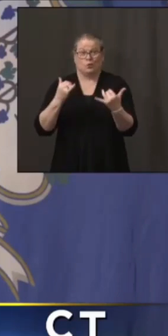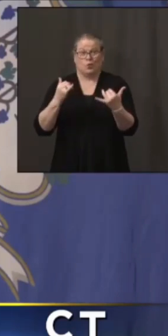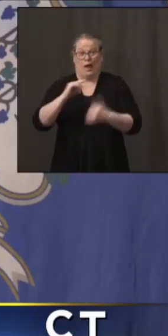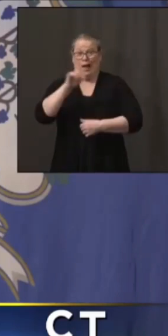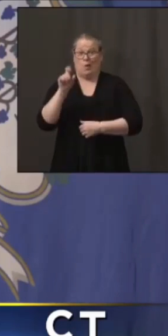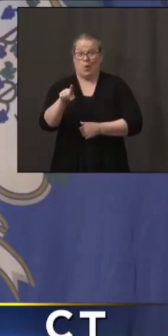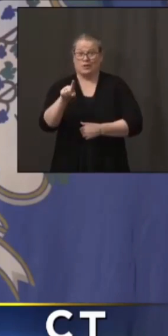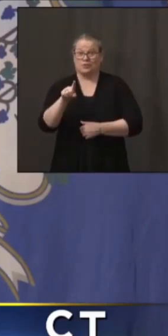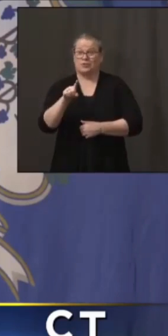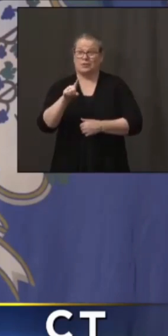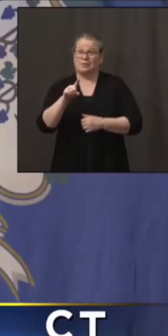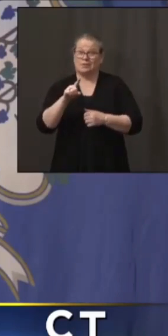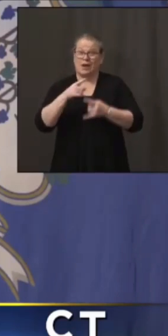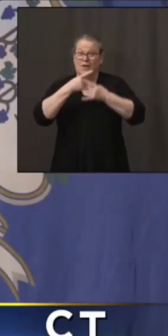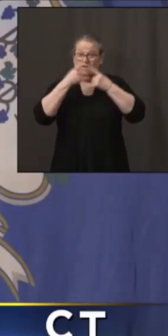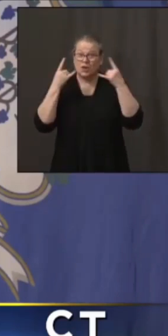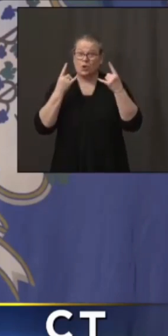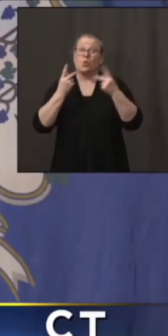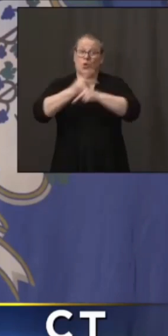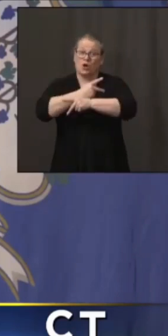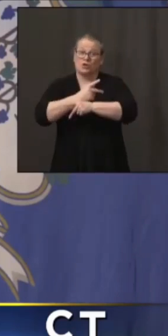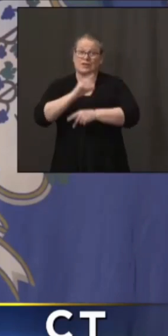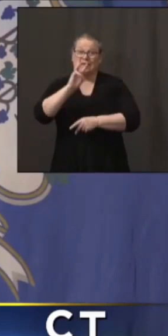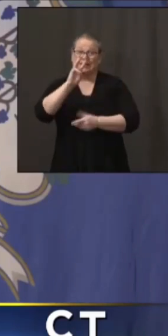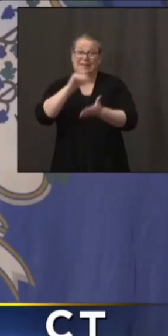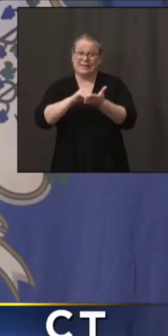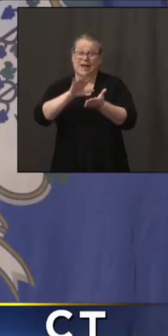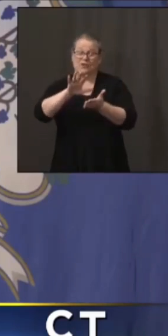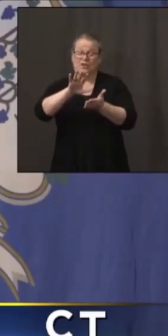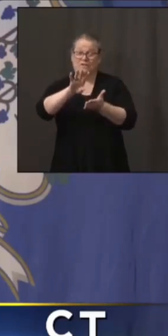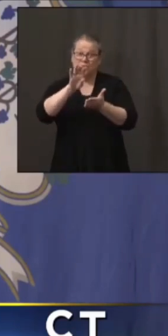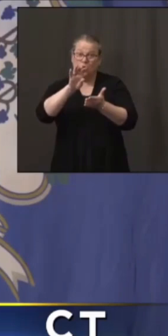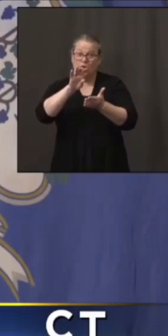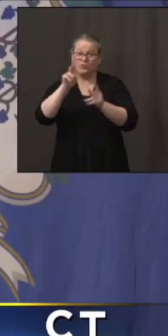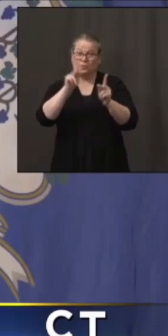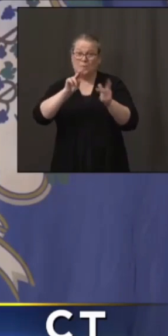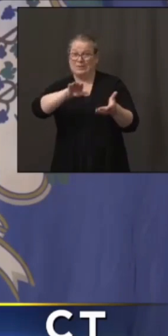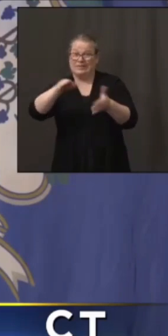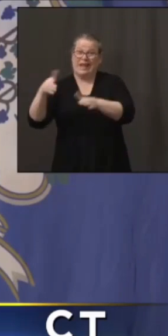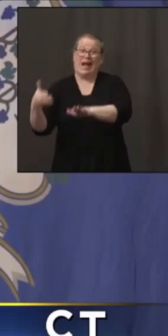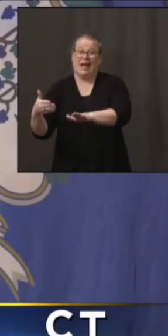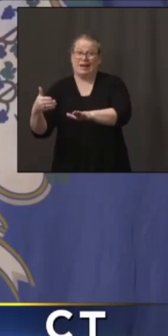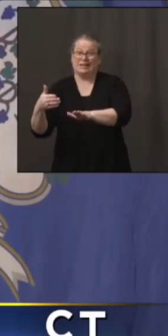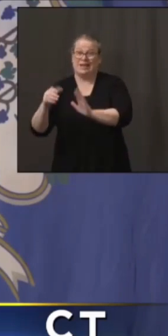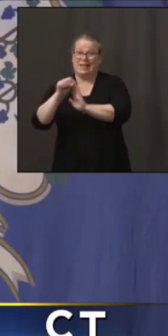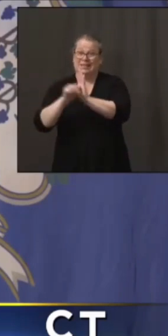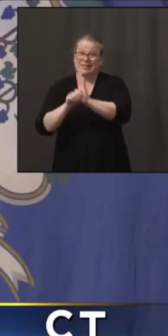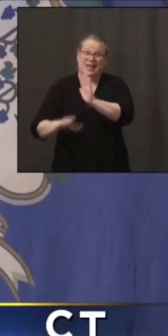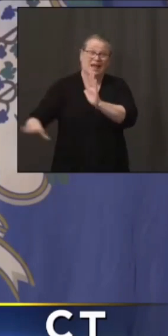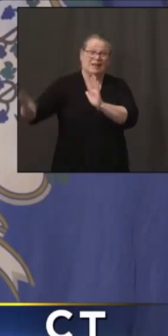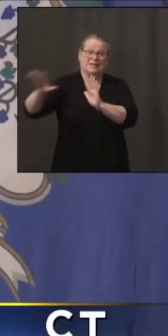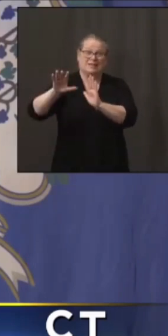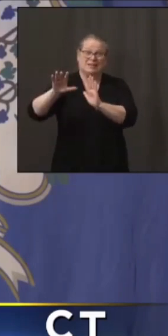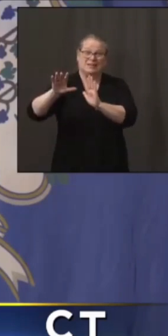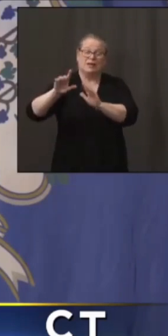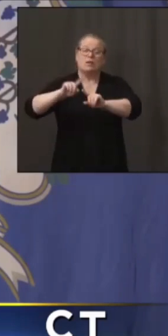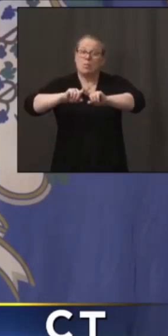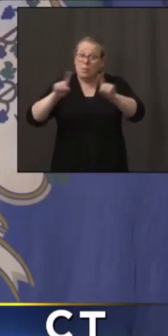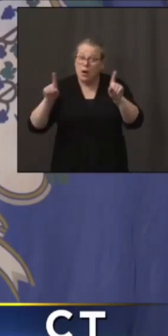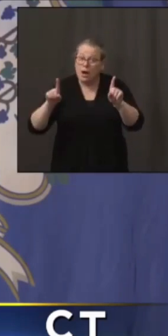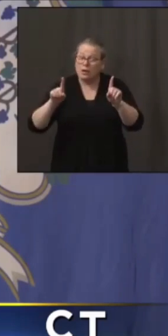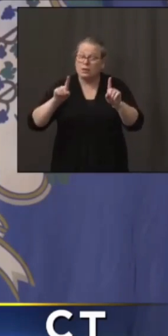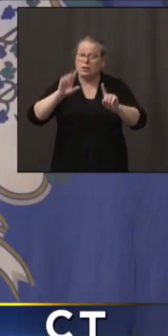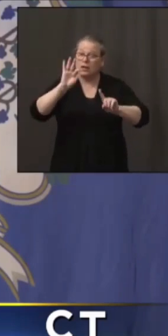We've had over 6,400 fatalities in our state. But with 95% fewer